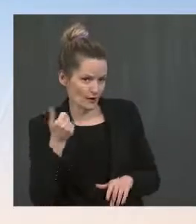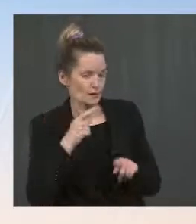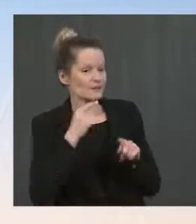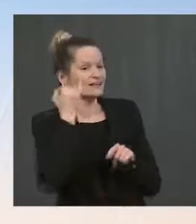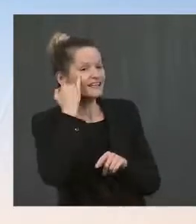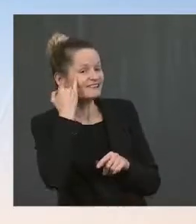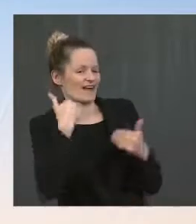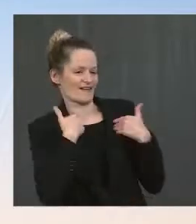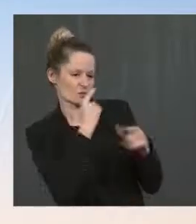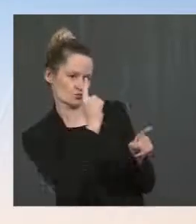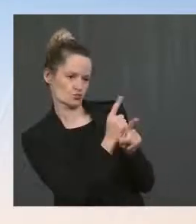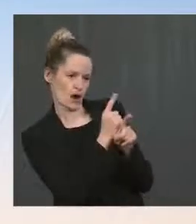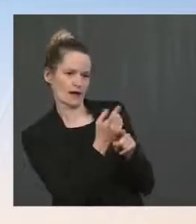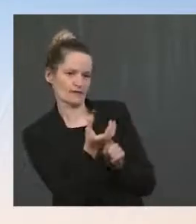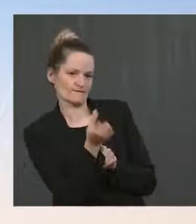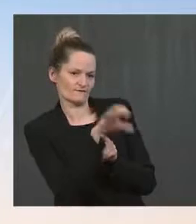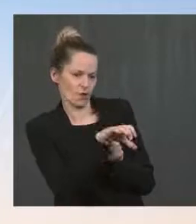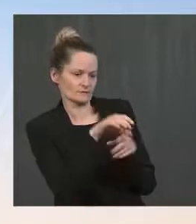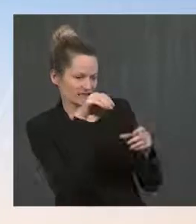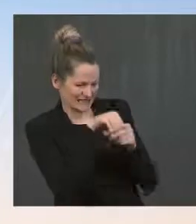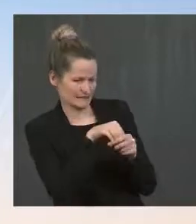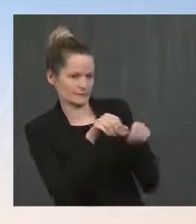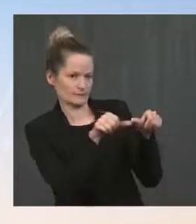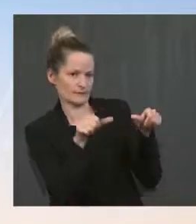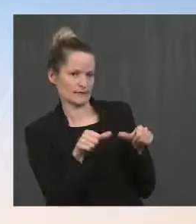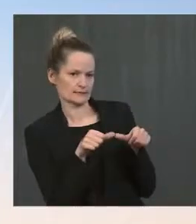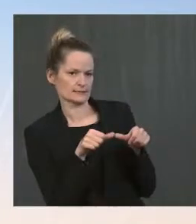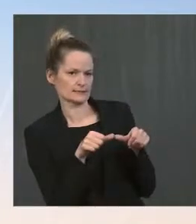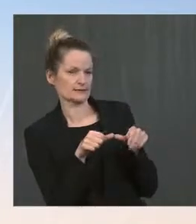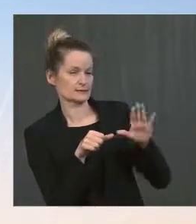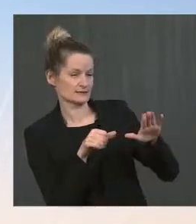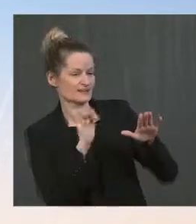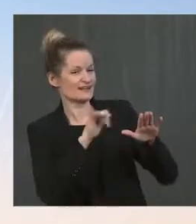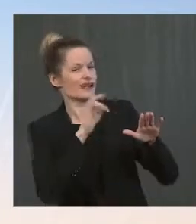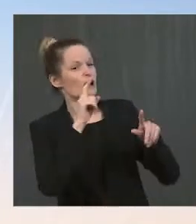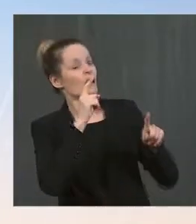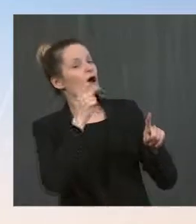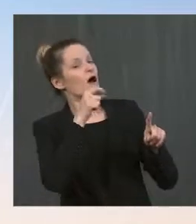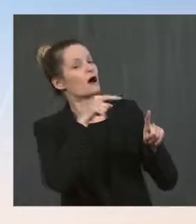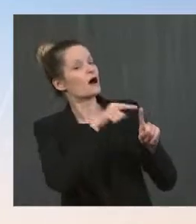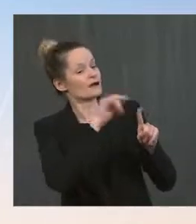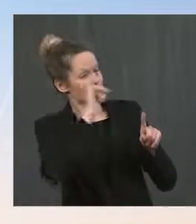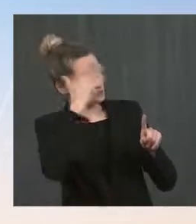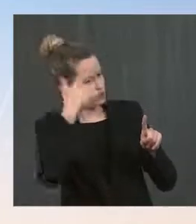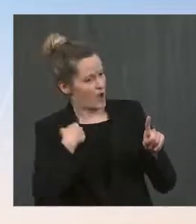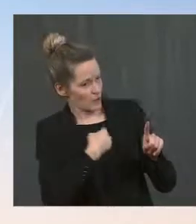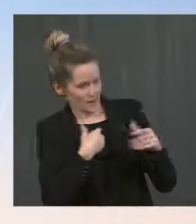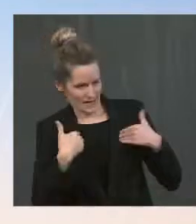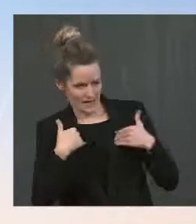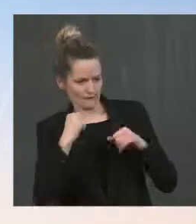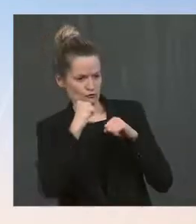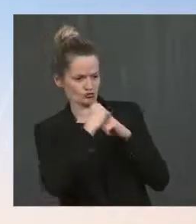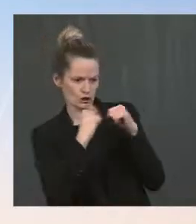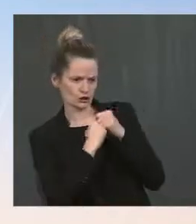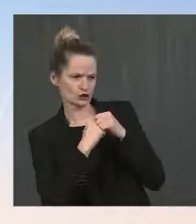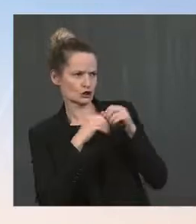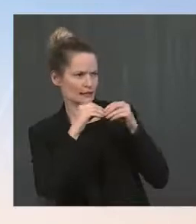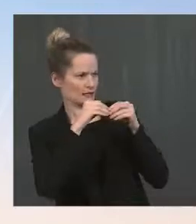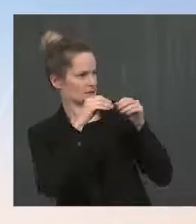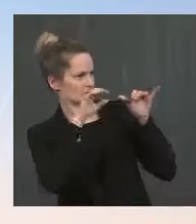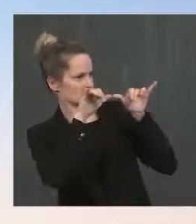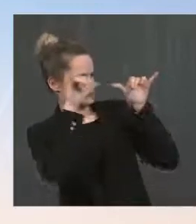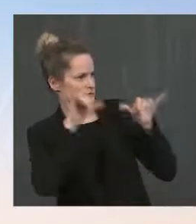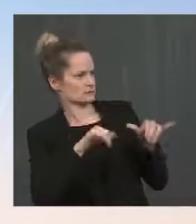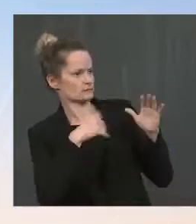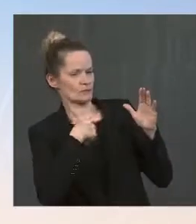been missing. It isn't so much the structure or where within AMS this would still be within AMS. It would just be a mission area within